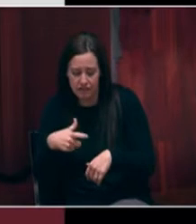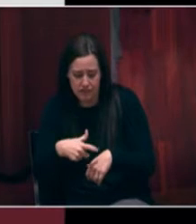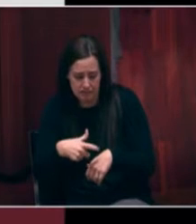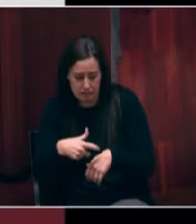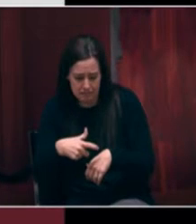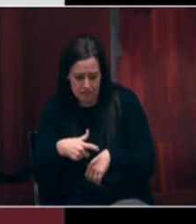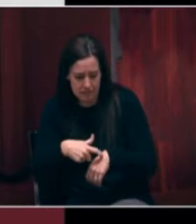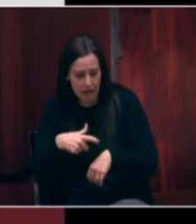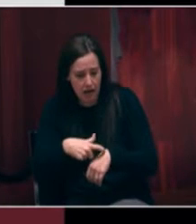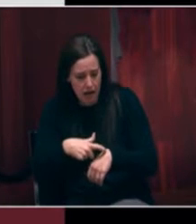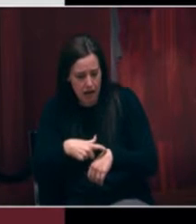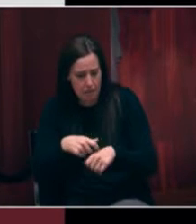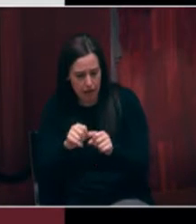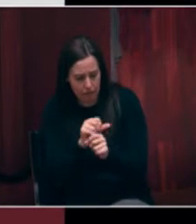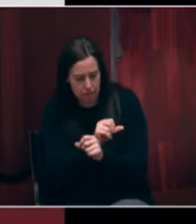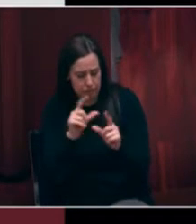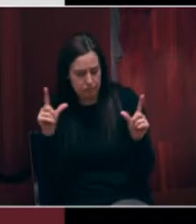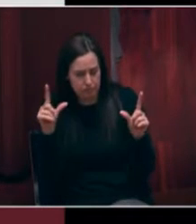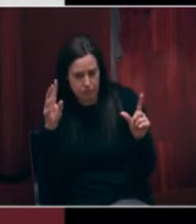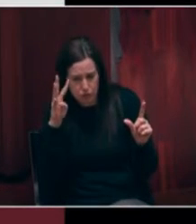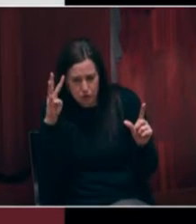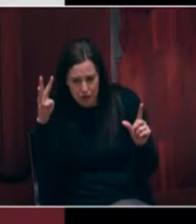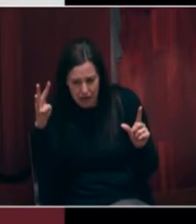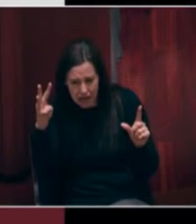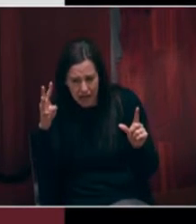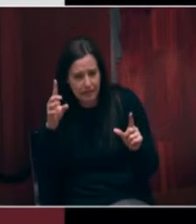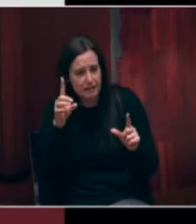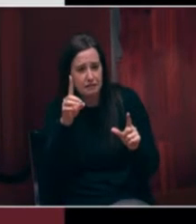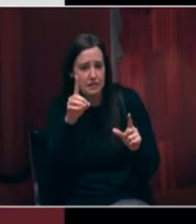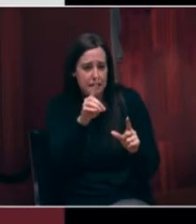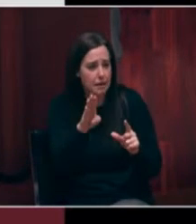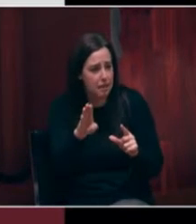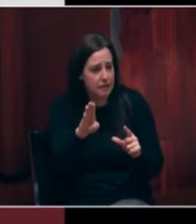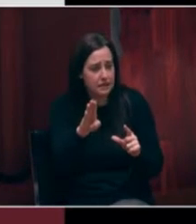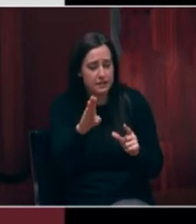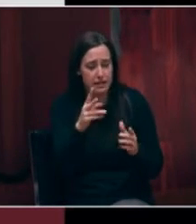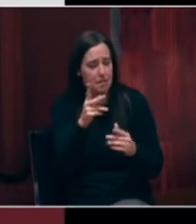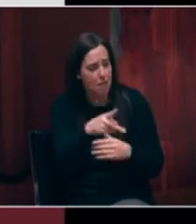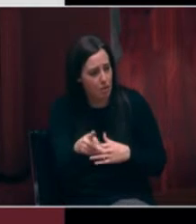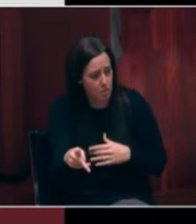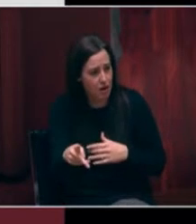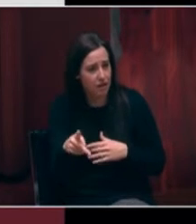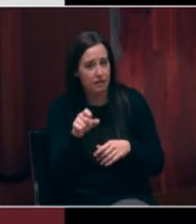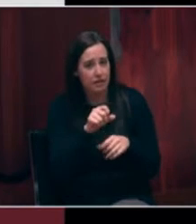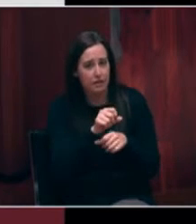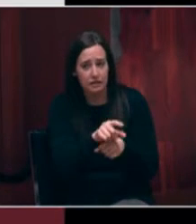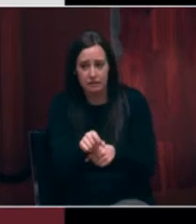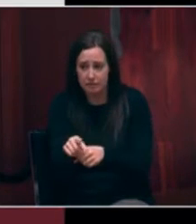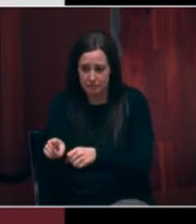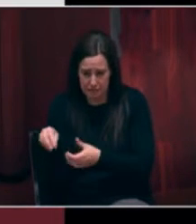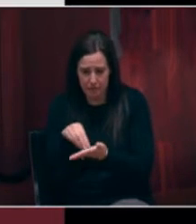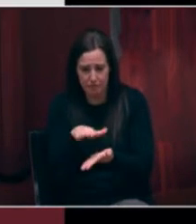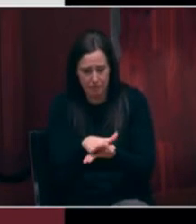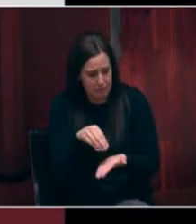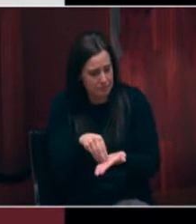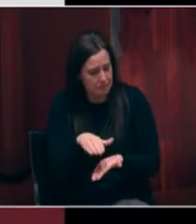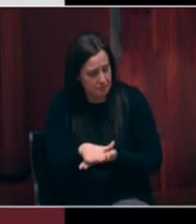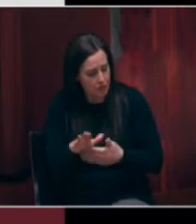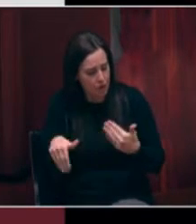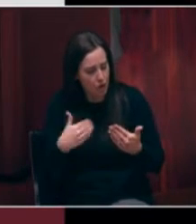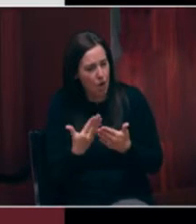that up to create the kinds of edits that make a database powerful. We've essentially loaded in all the disposition